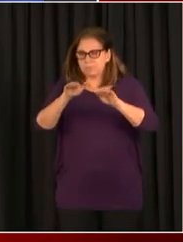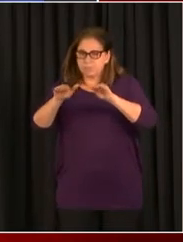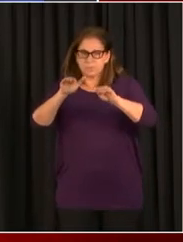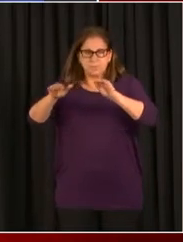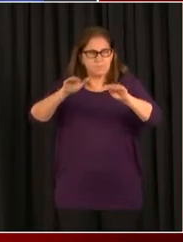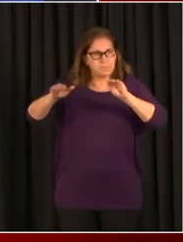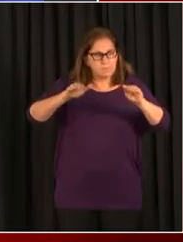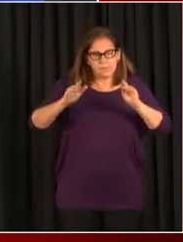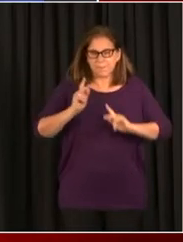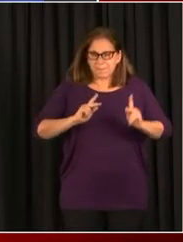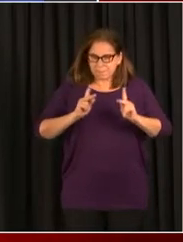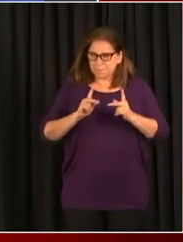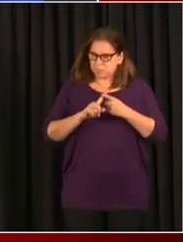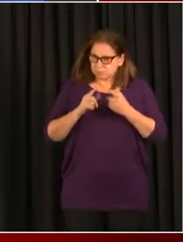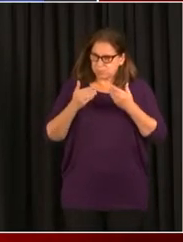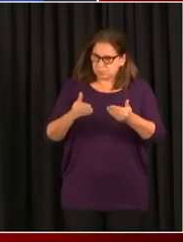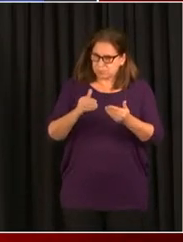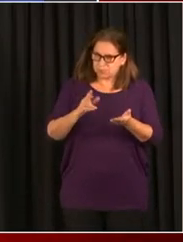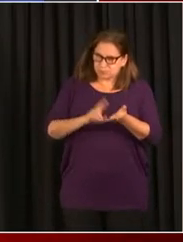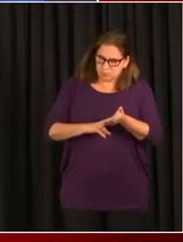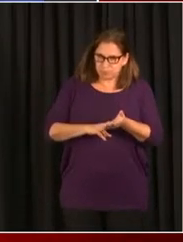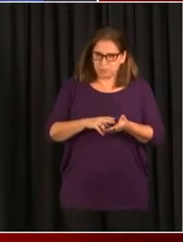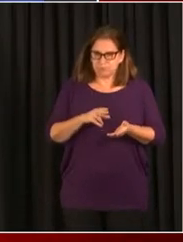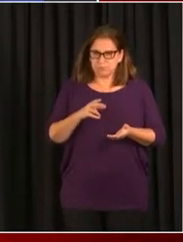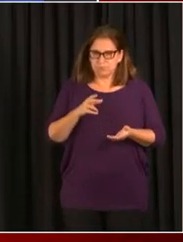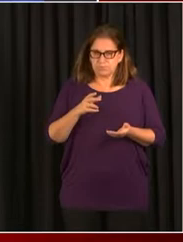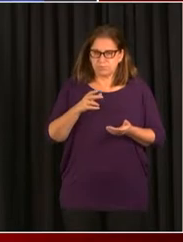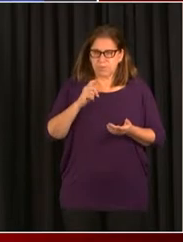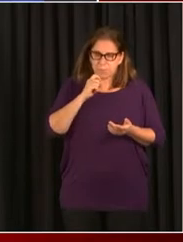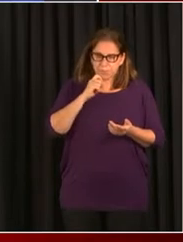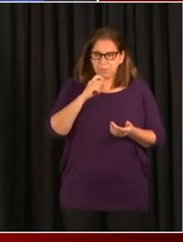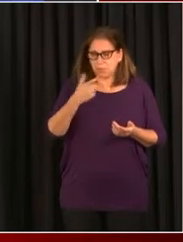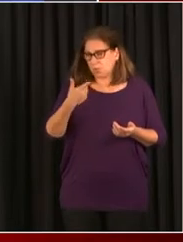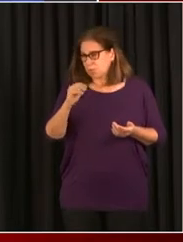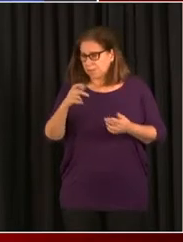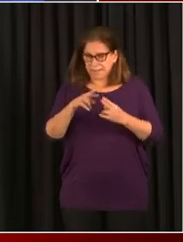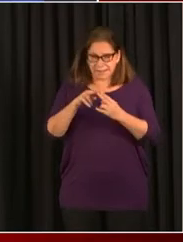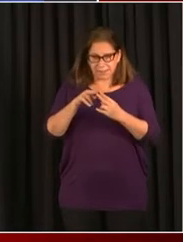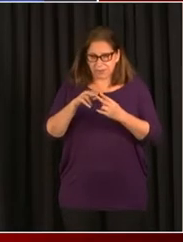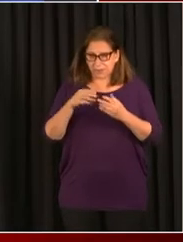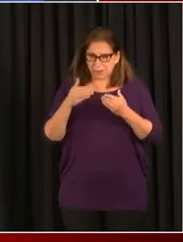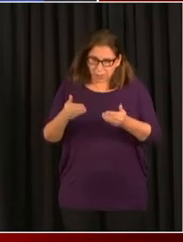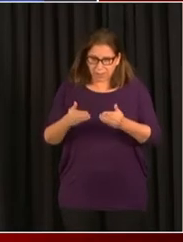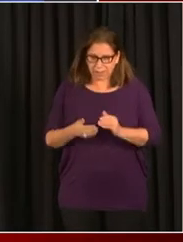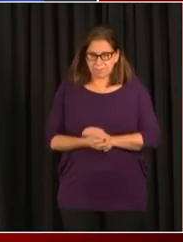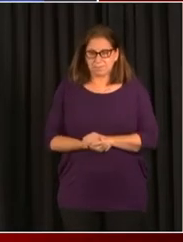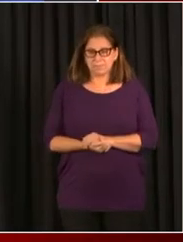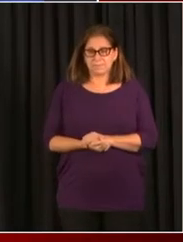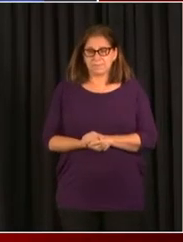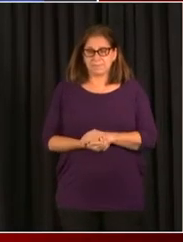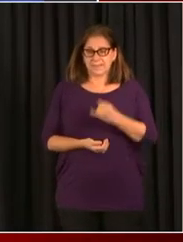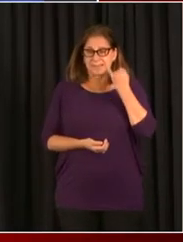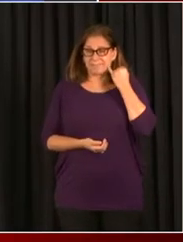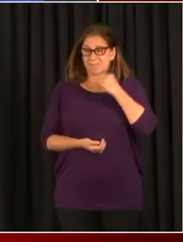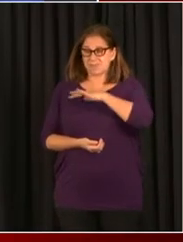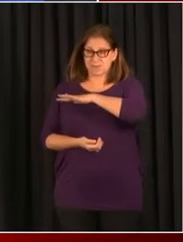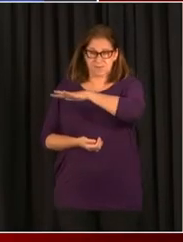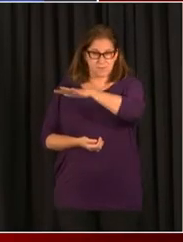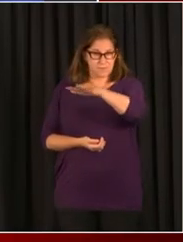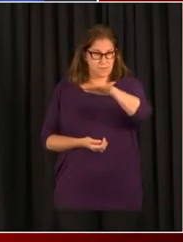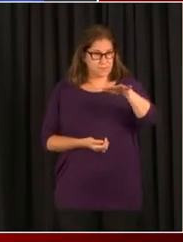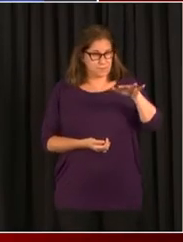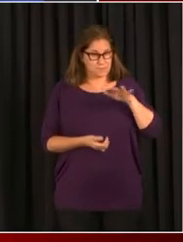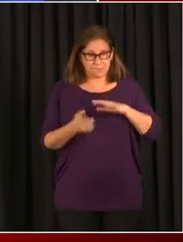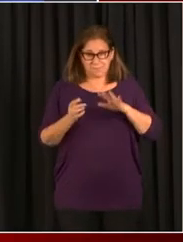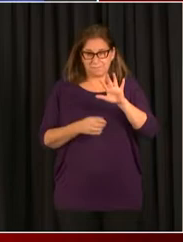and Google. Having 5% of your overall population would not be